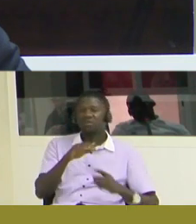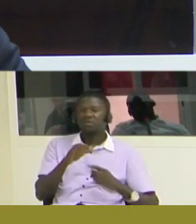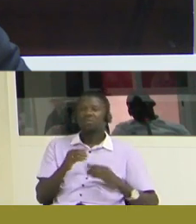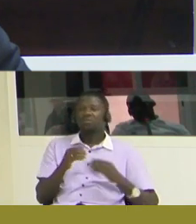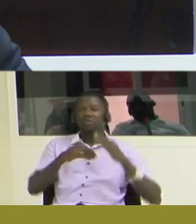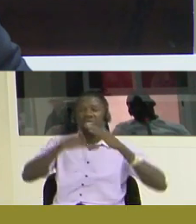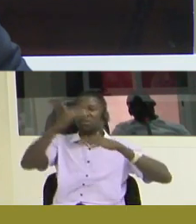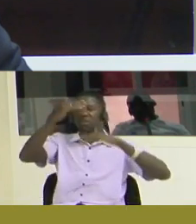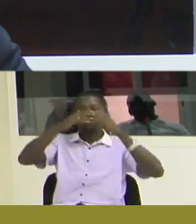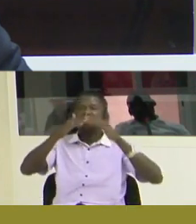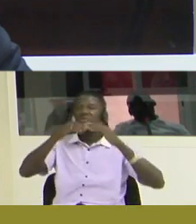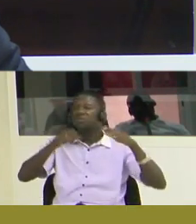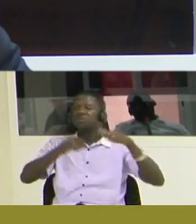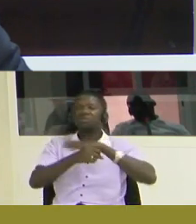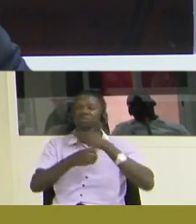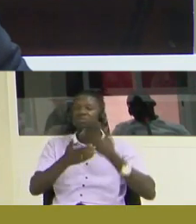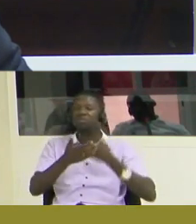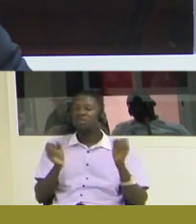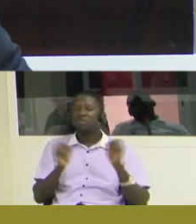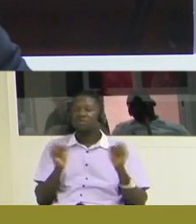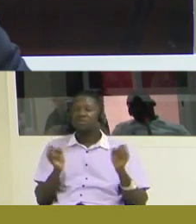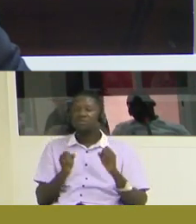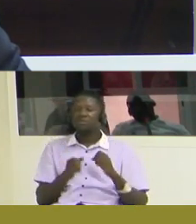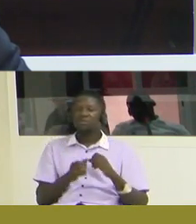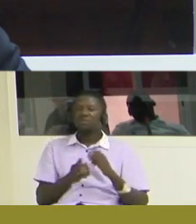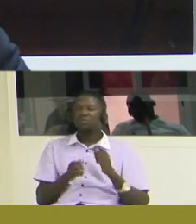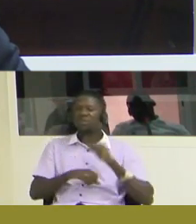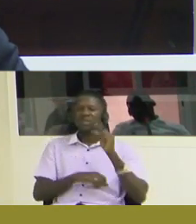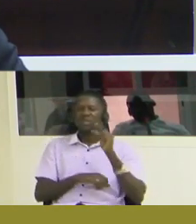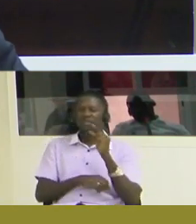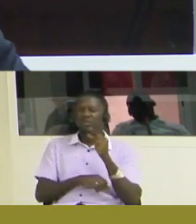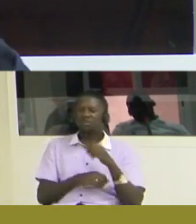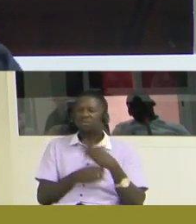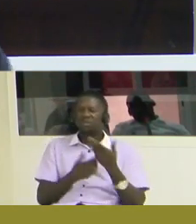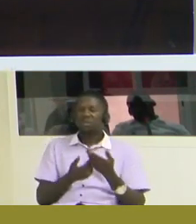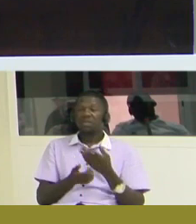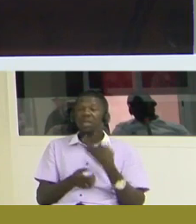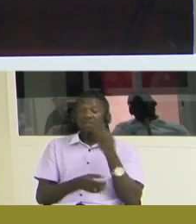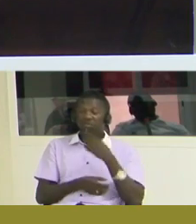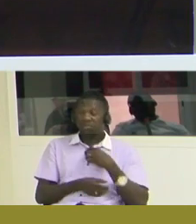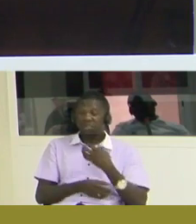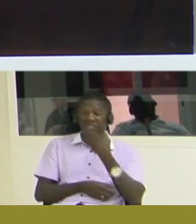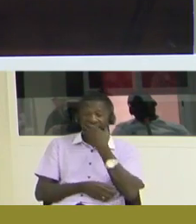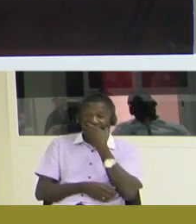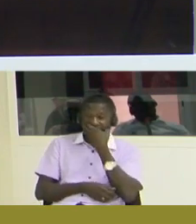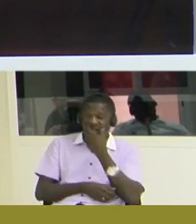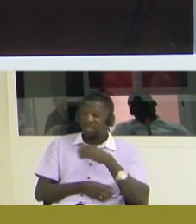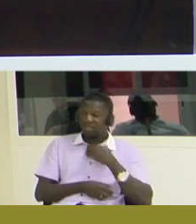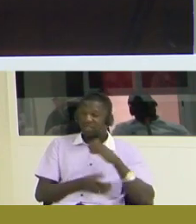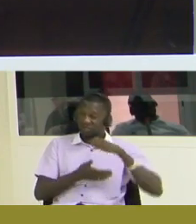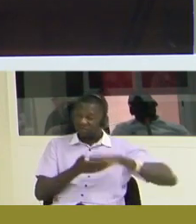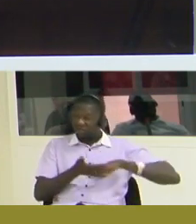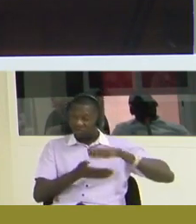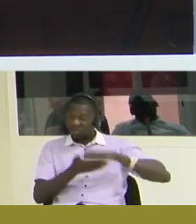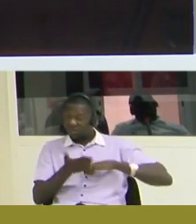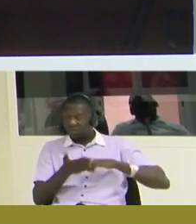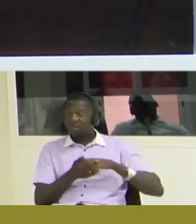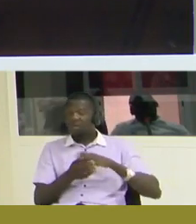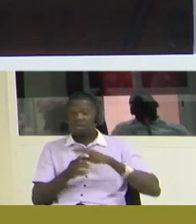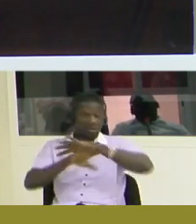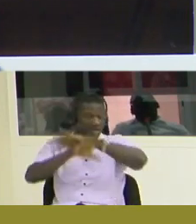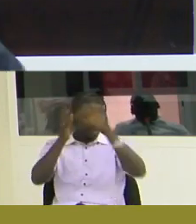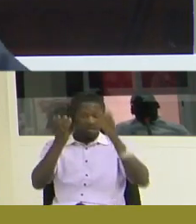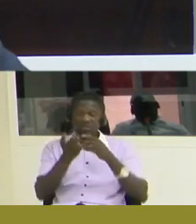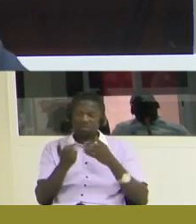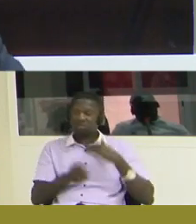and very very little to show for it so if I was greedy and corrupt everyone would